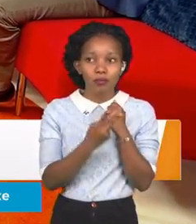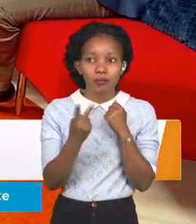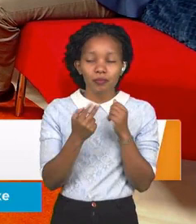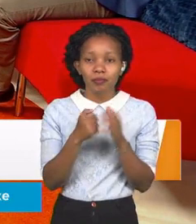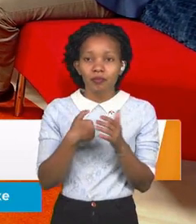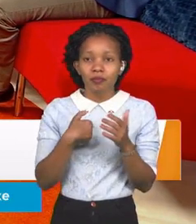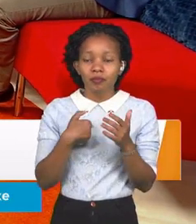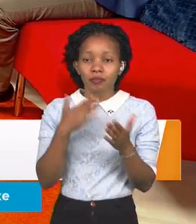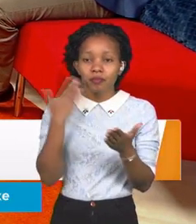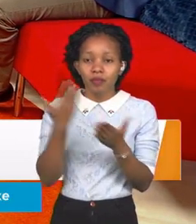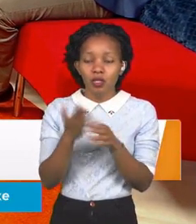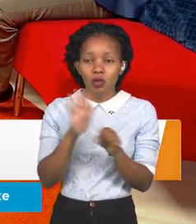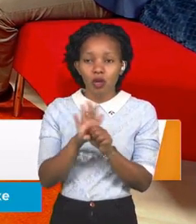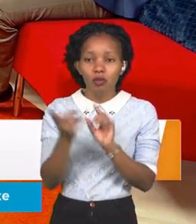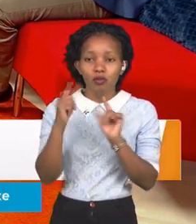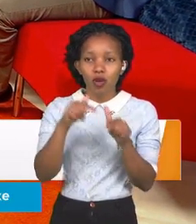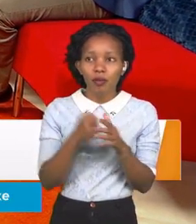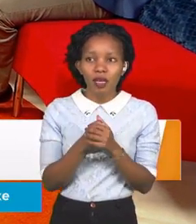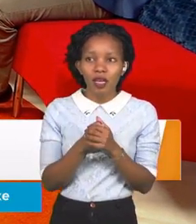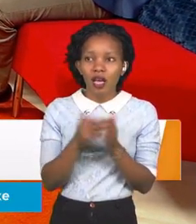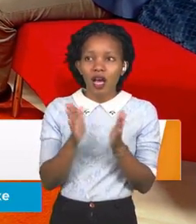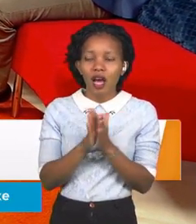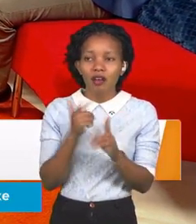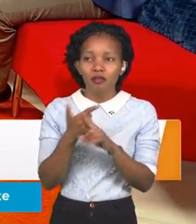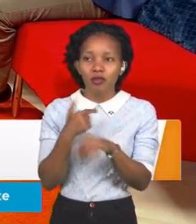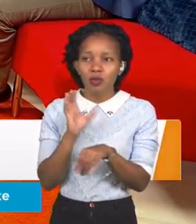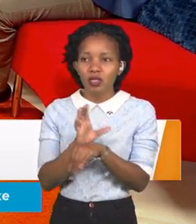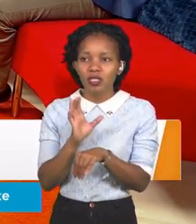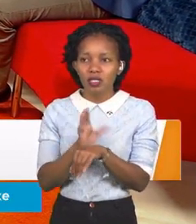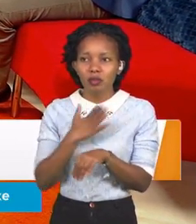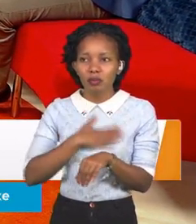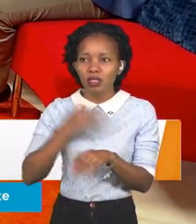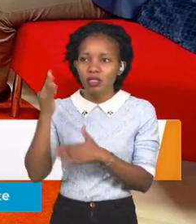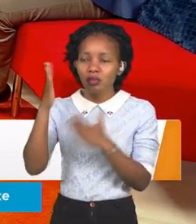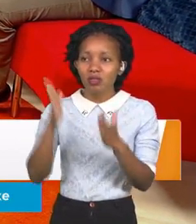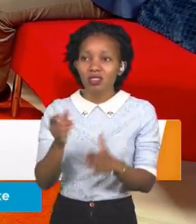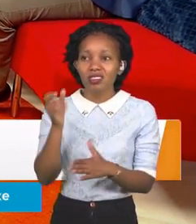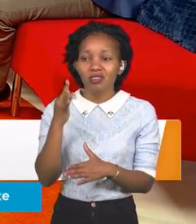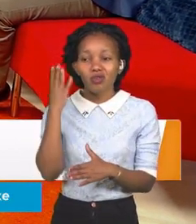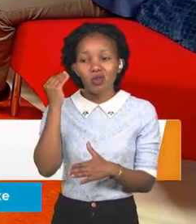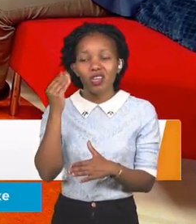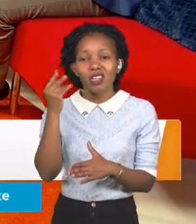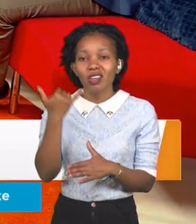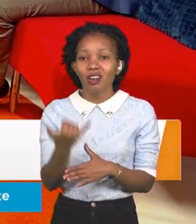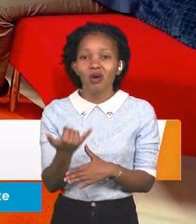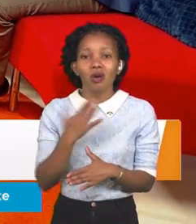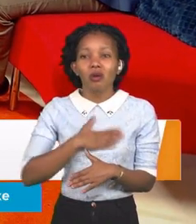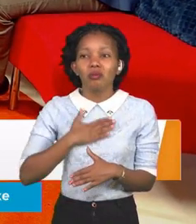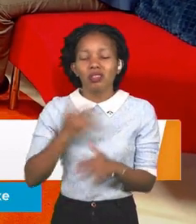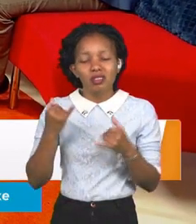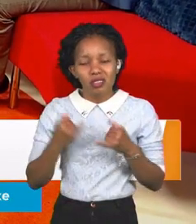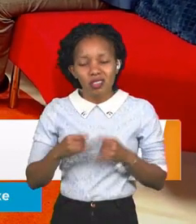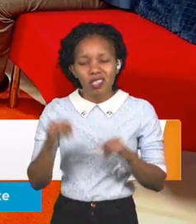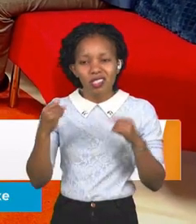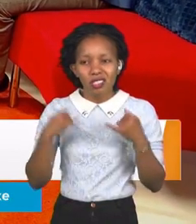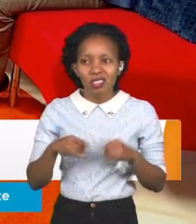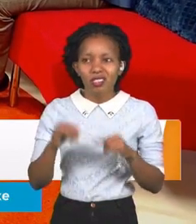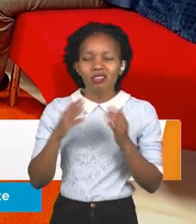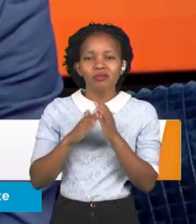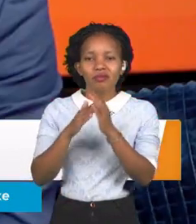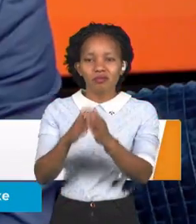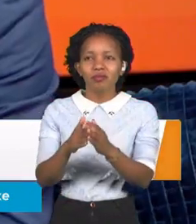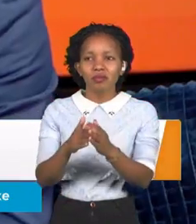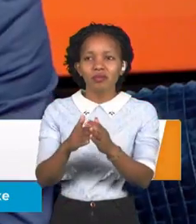I really appreciate your presence today. And from the church angle, please, preachers, even if you're hearing us right now, please just try and lead